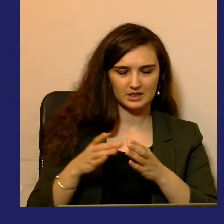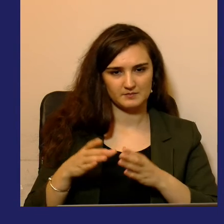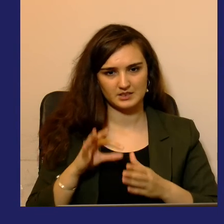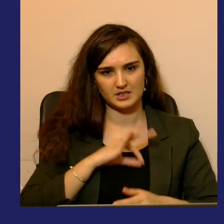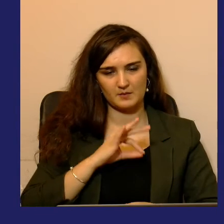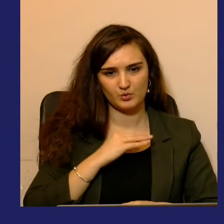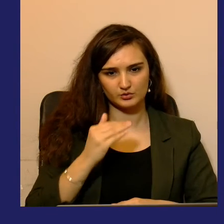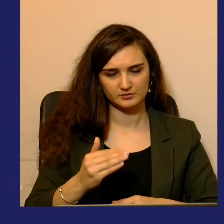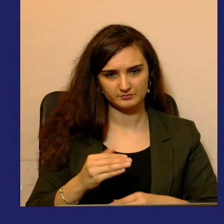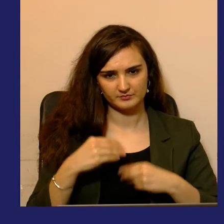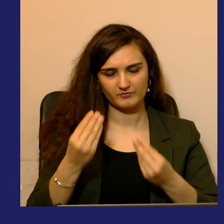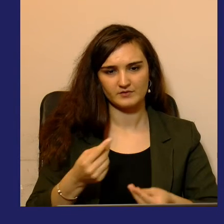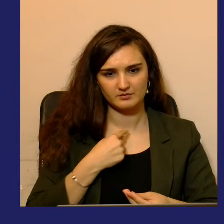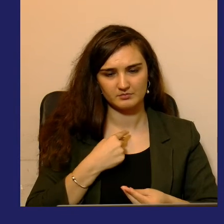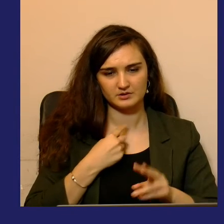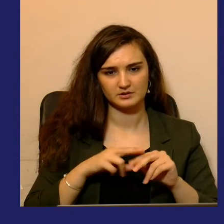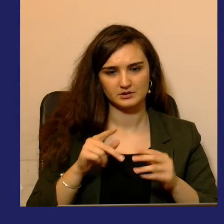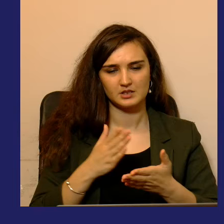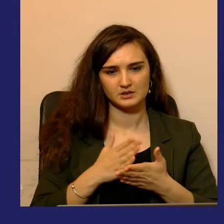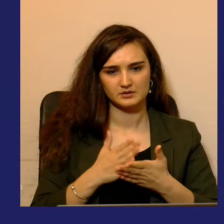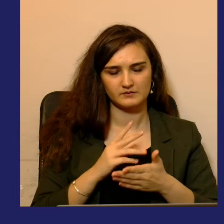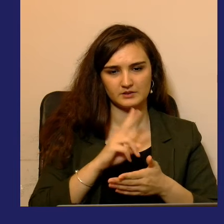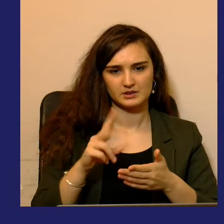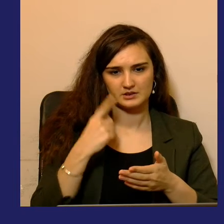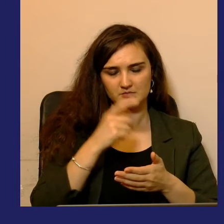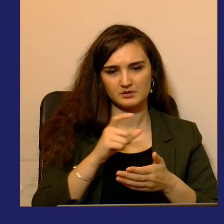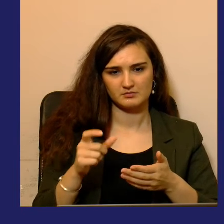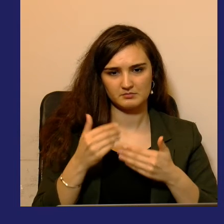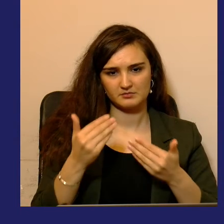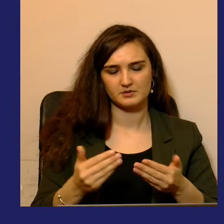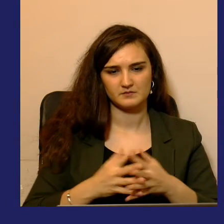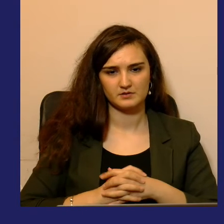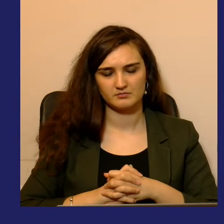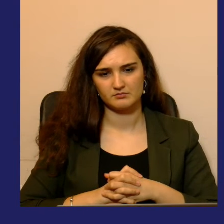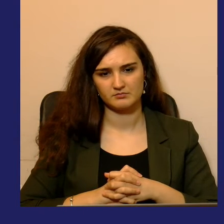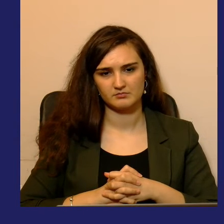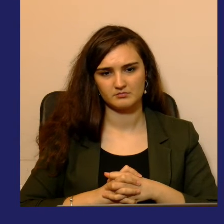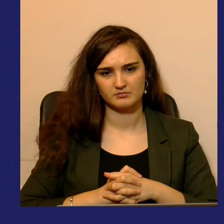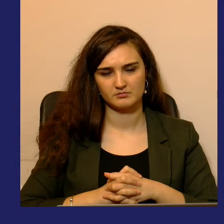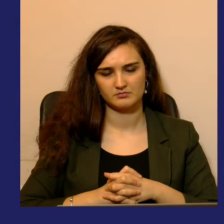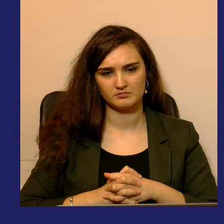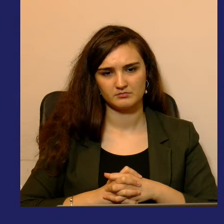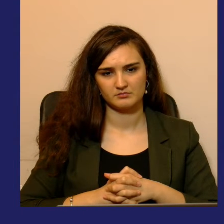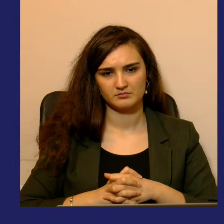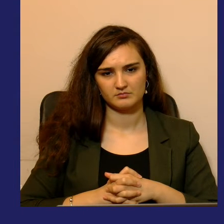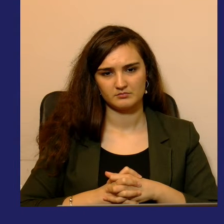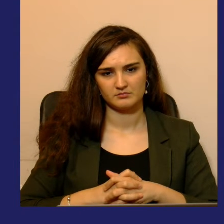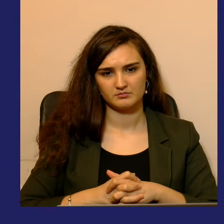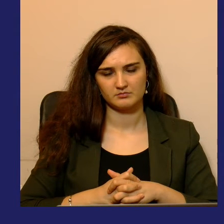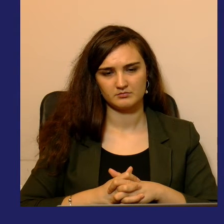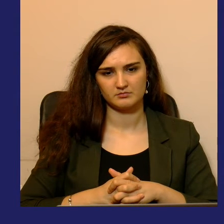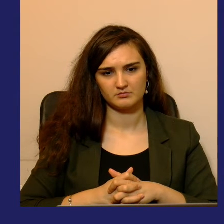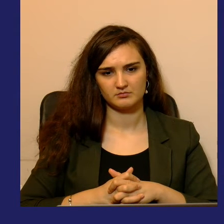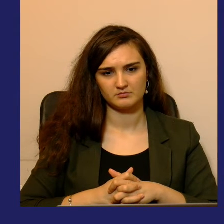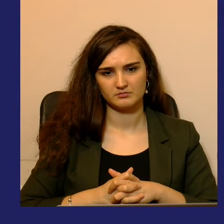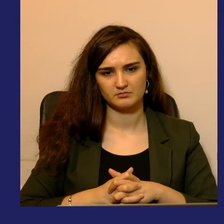know, promise the moon because there's nothing to stop them. And this, I think, is one of the worst outcomes that we